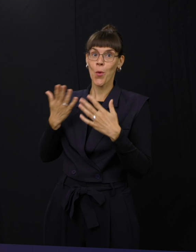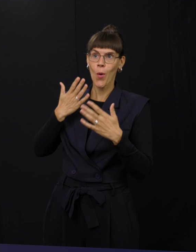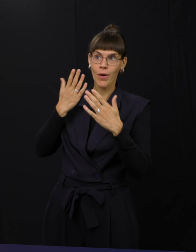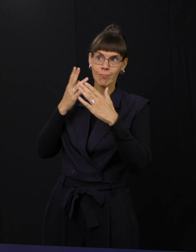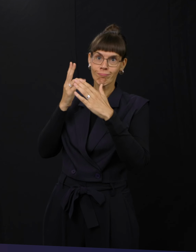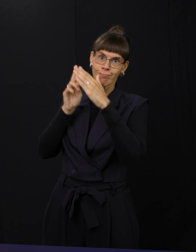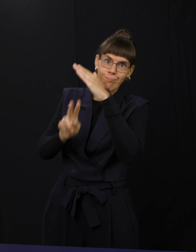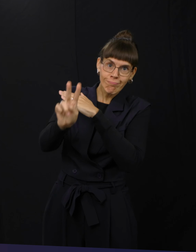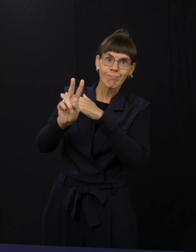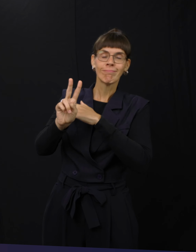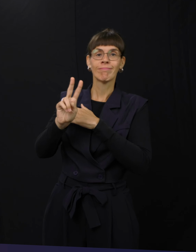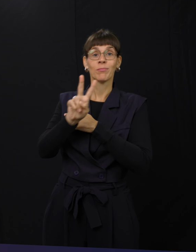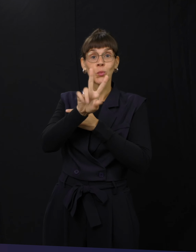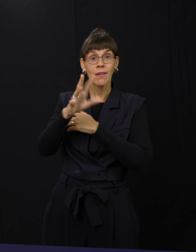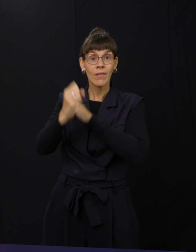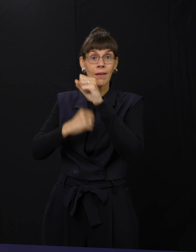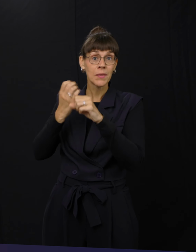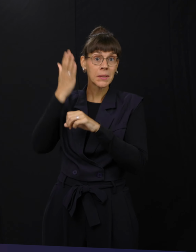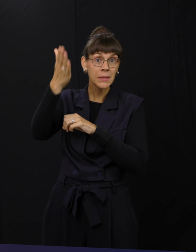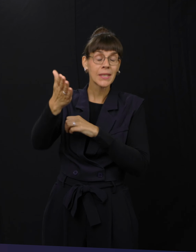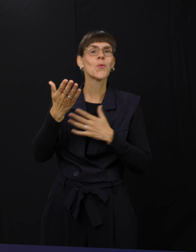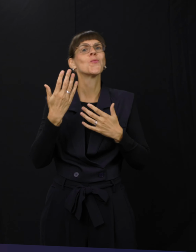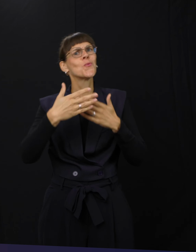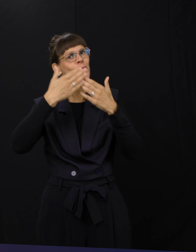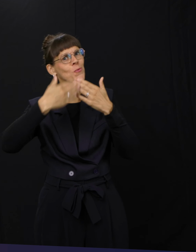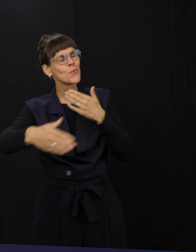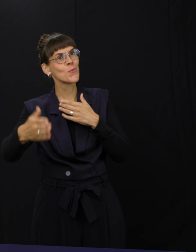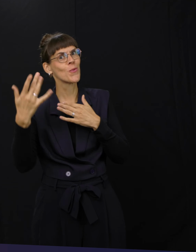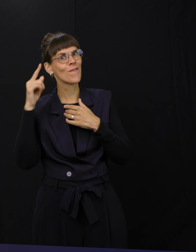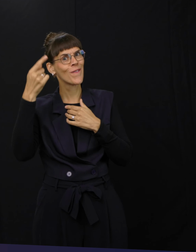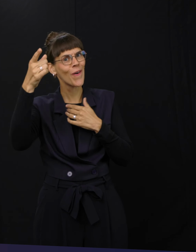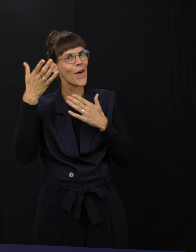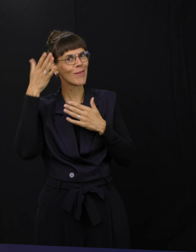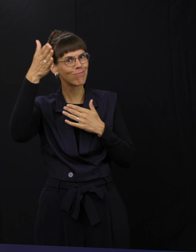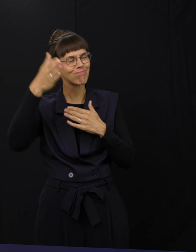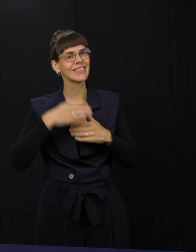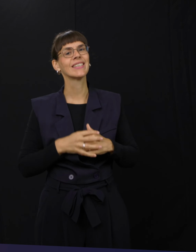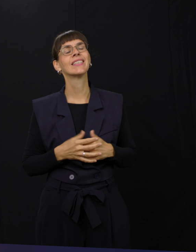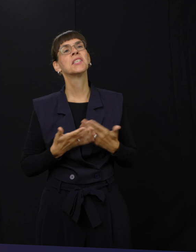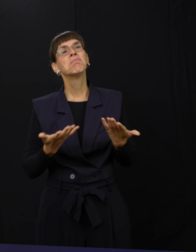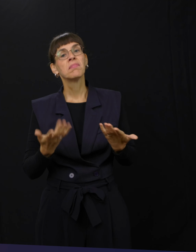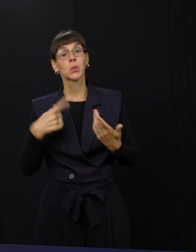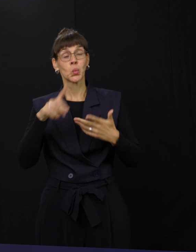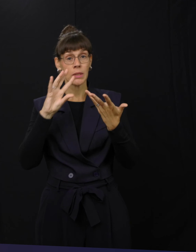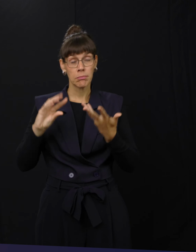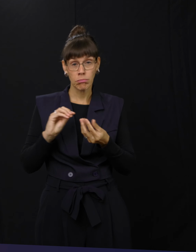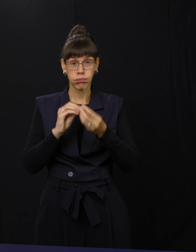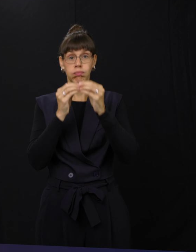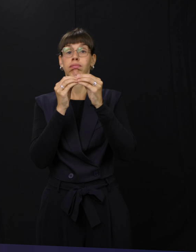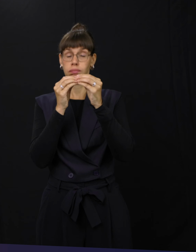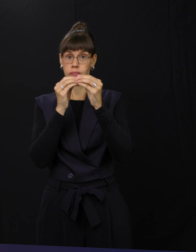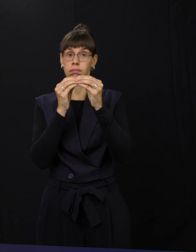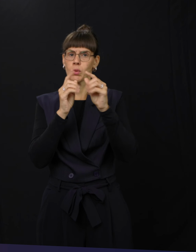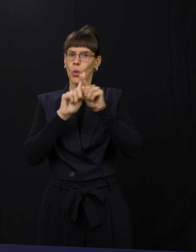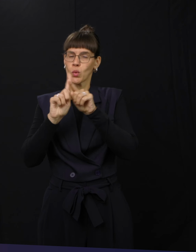expectation for 25 years from now? That's still a long time ahead, of course. What we are developing is other